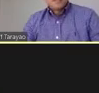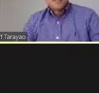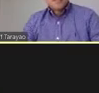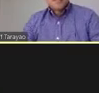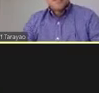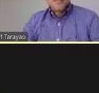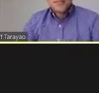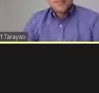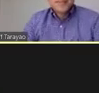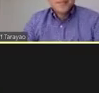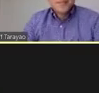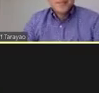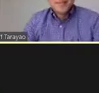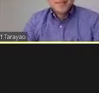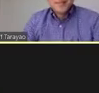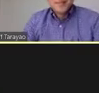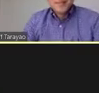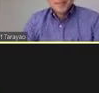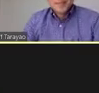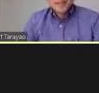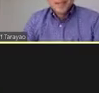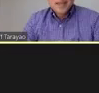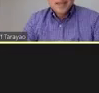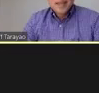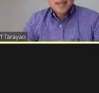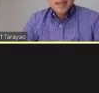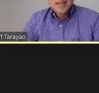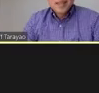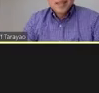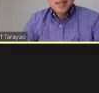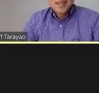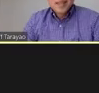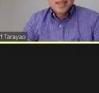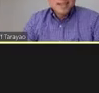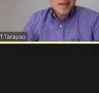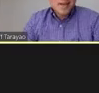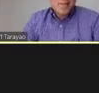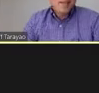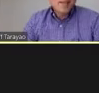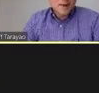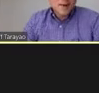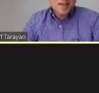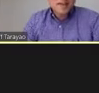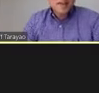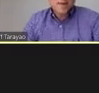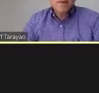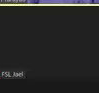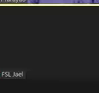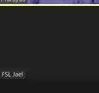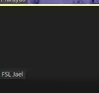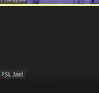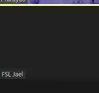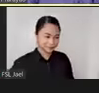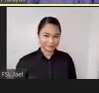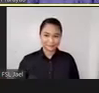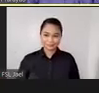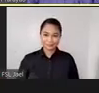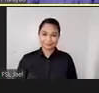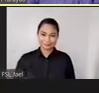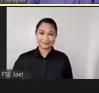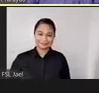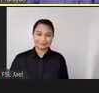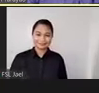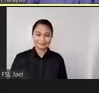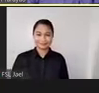Just a parting word, I think all of us, if not many of us here, are converted already. And we might get upset that in